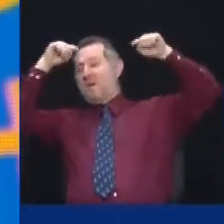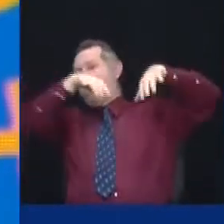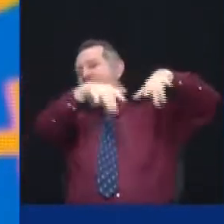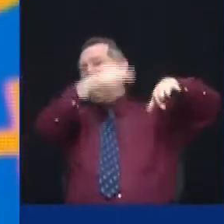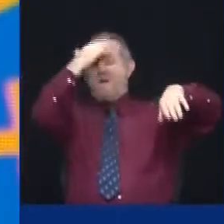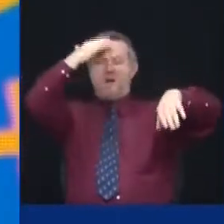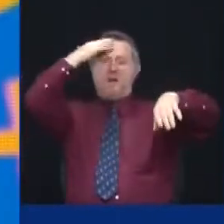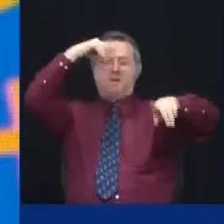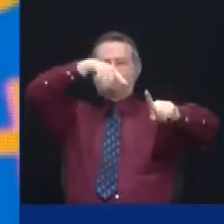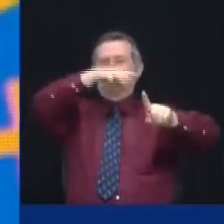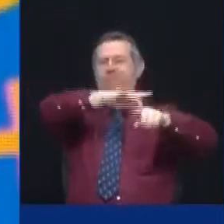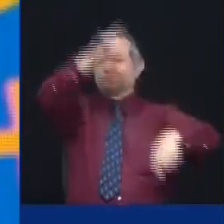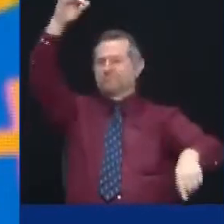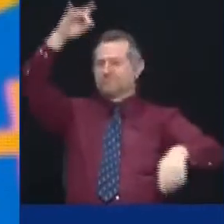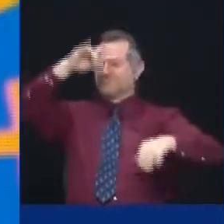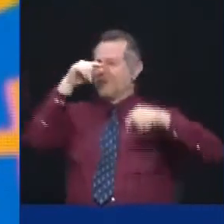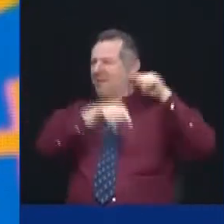Beautiful.